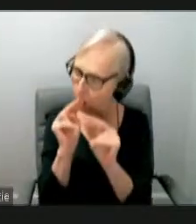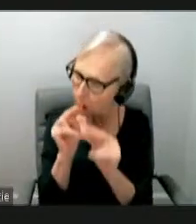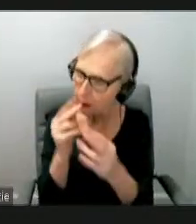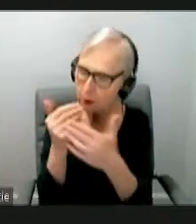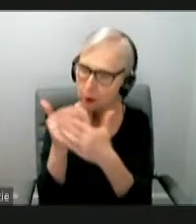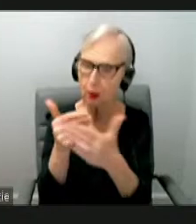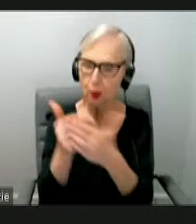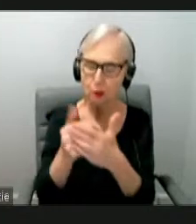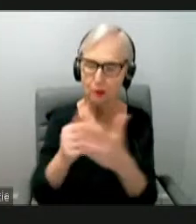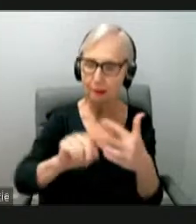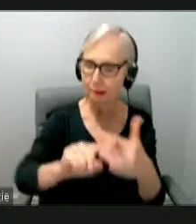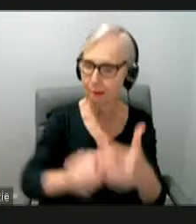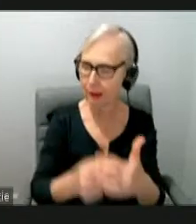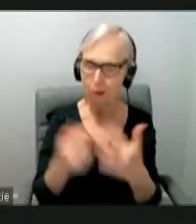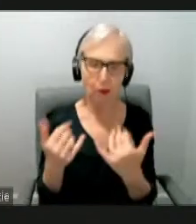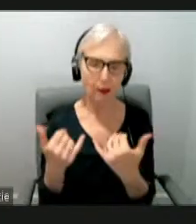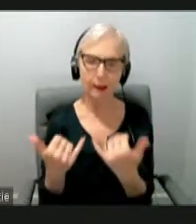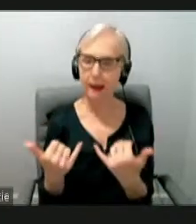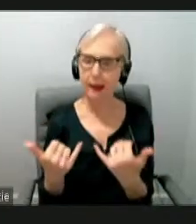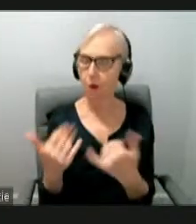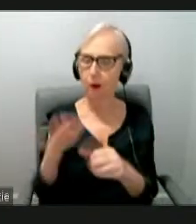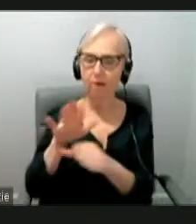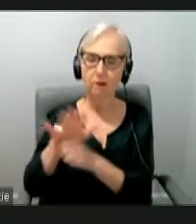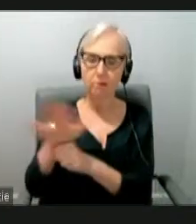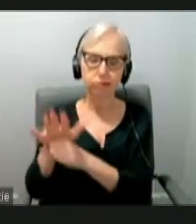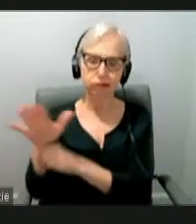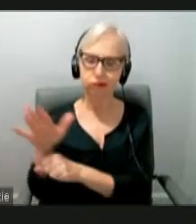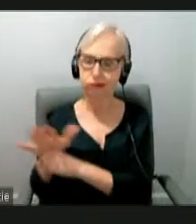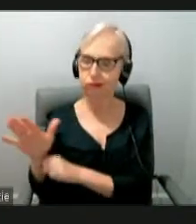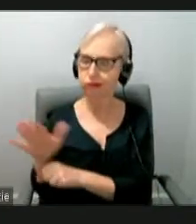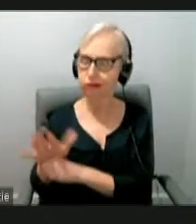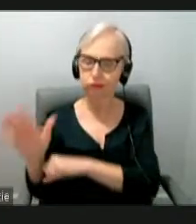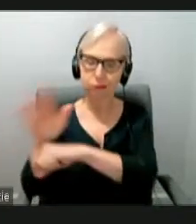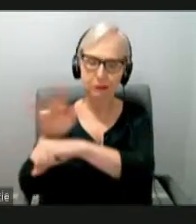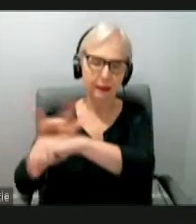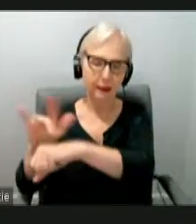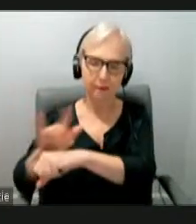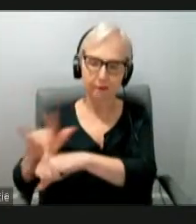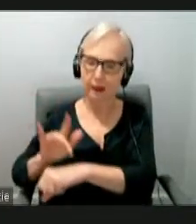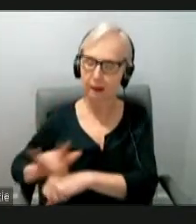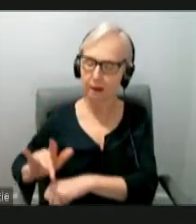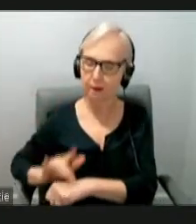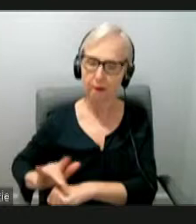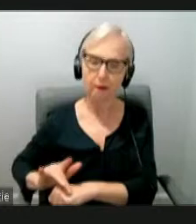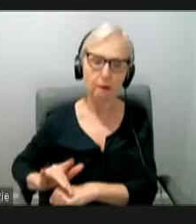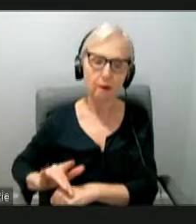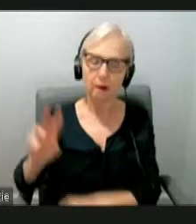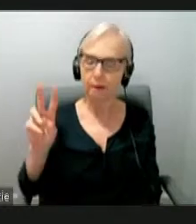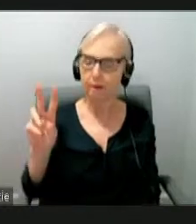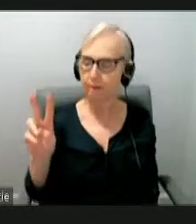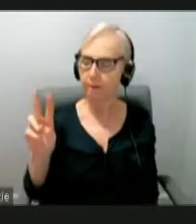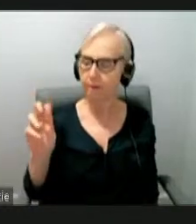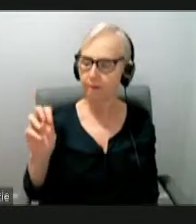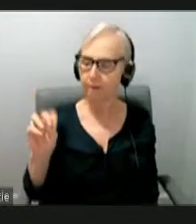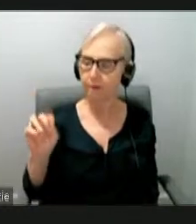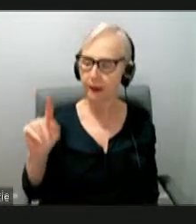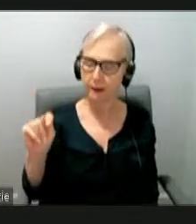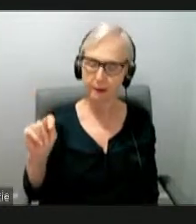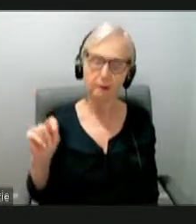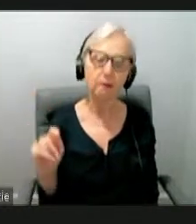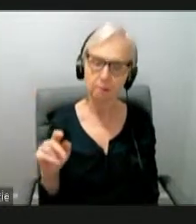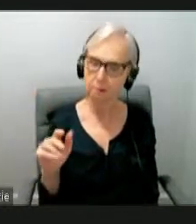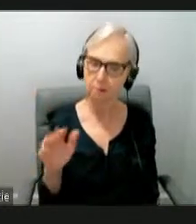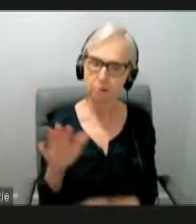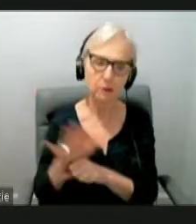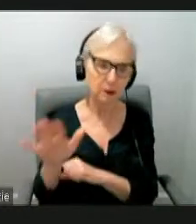closely. At this point, we have a significant supply of ventilators available in the state and are not anticipating any